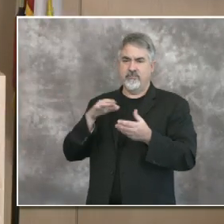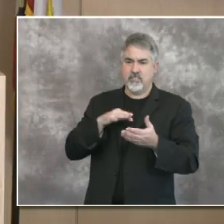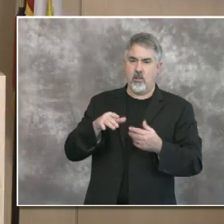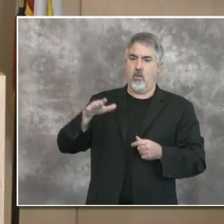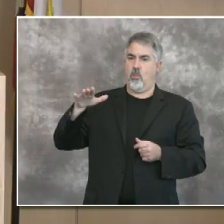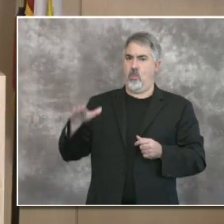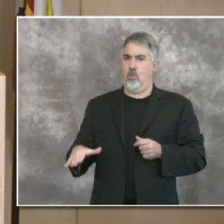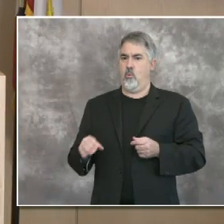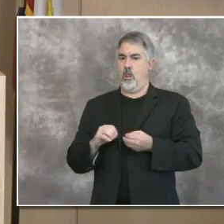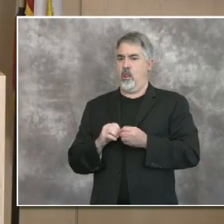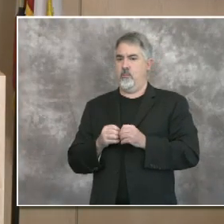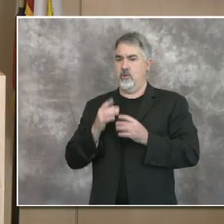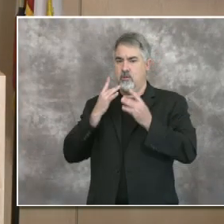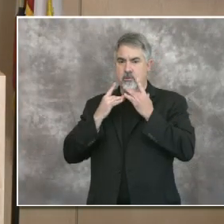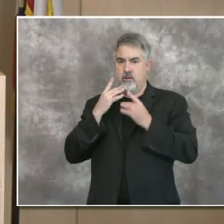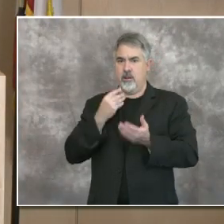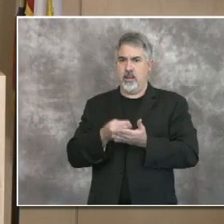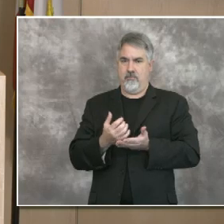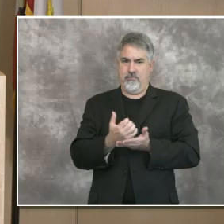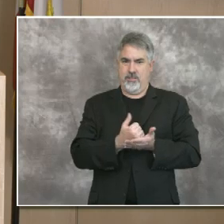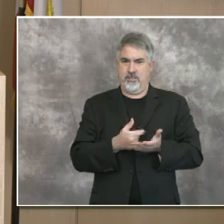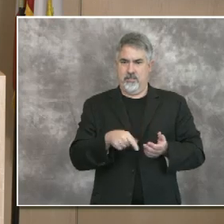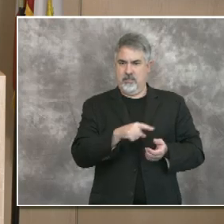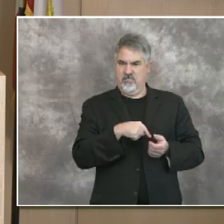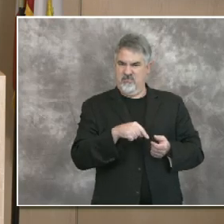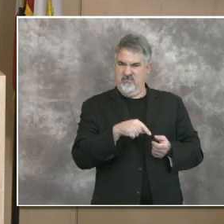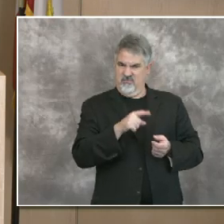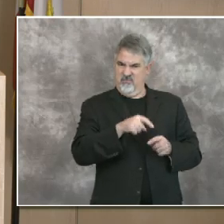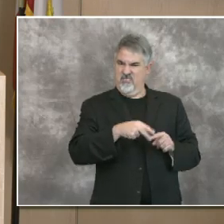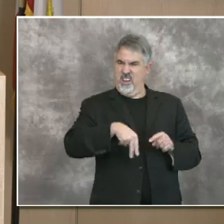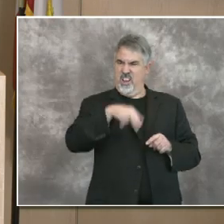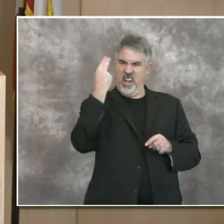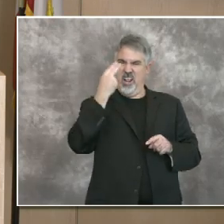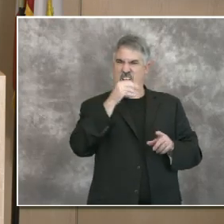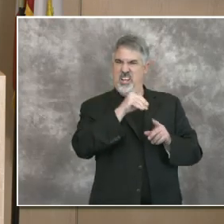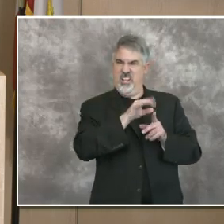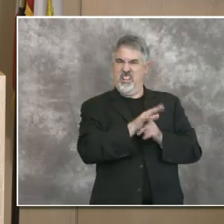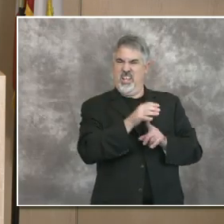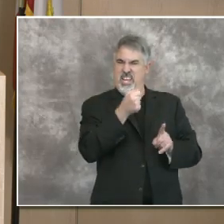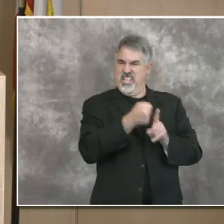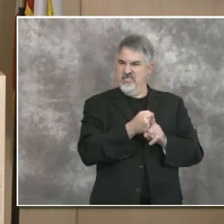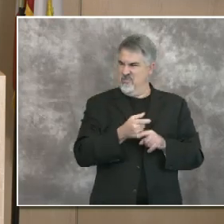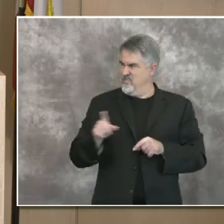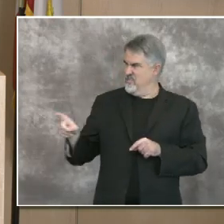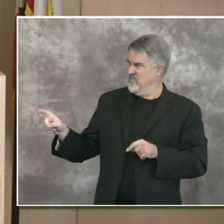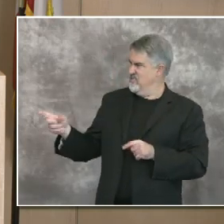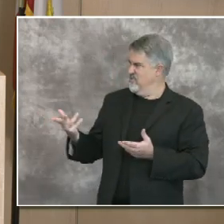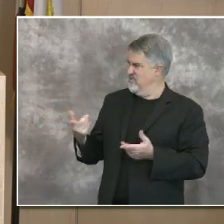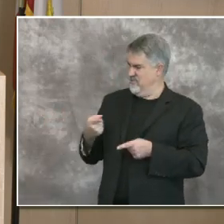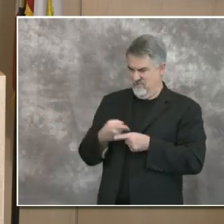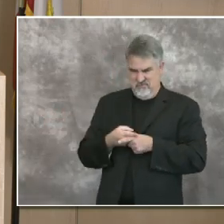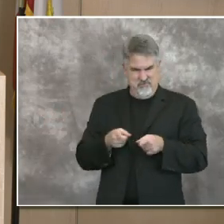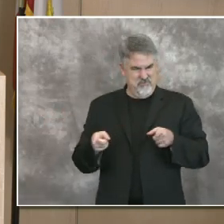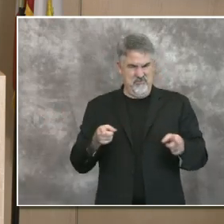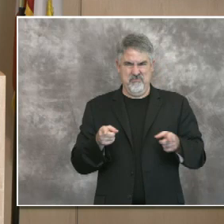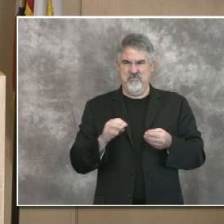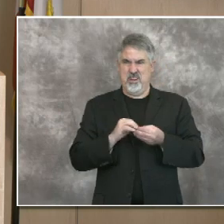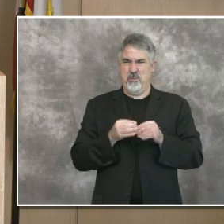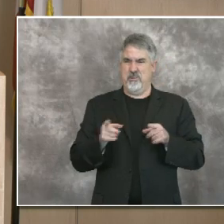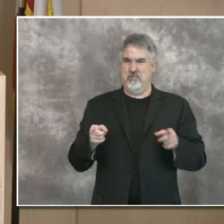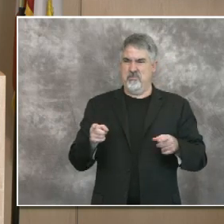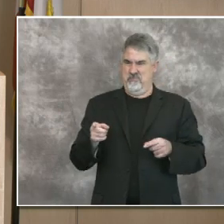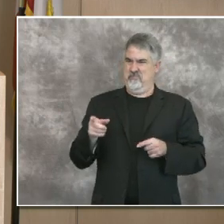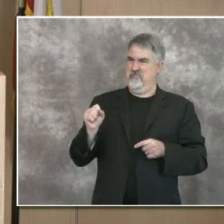by COVID-19. Is this something that the county has identified in San Diego, and what measures are being taken to prevent more cases in the